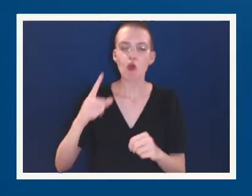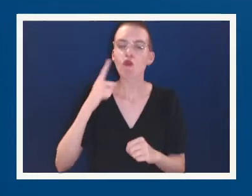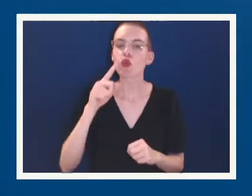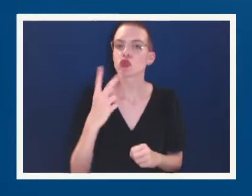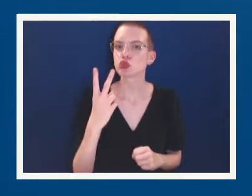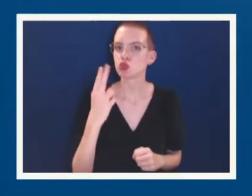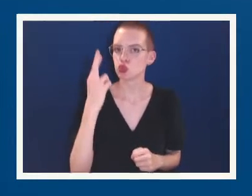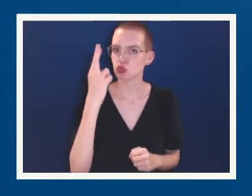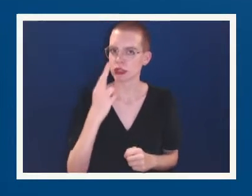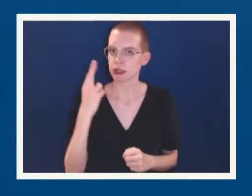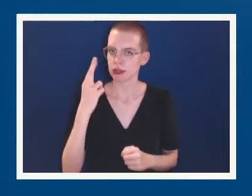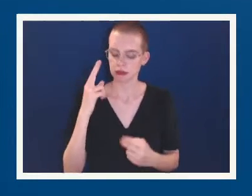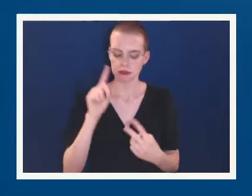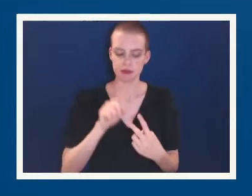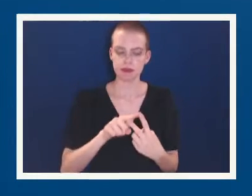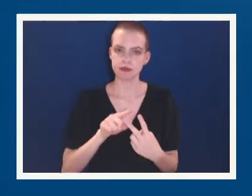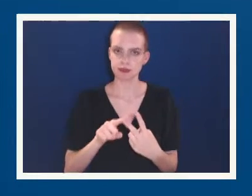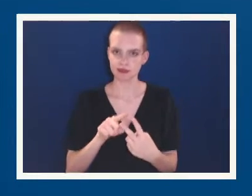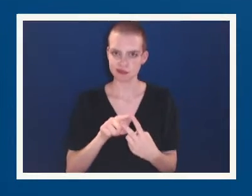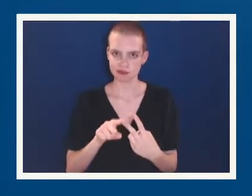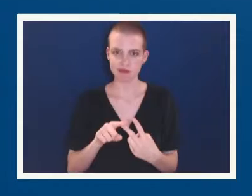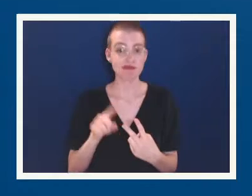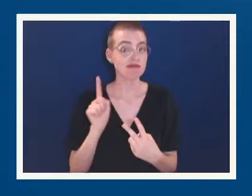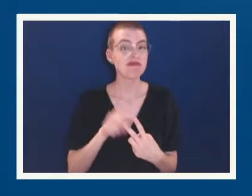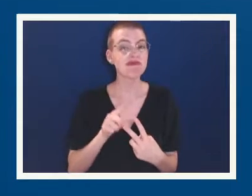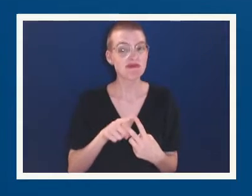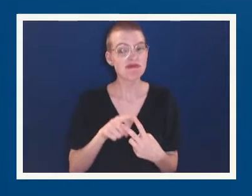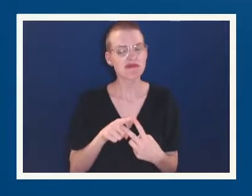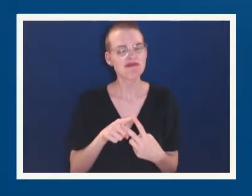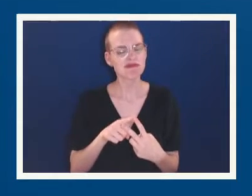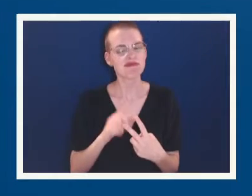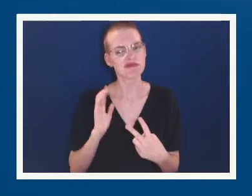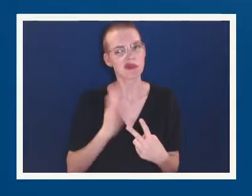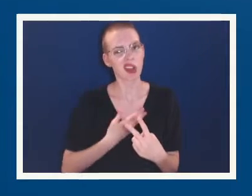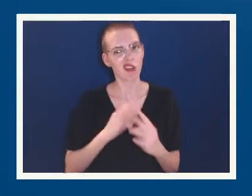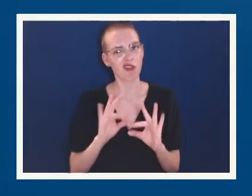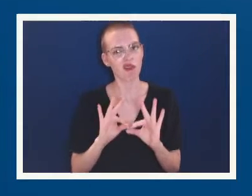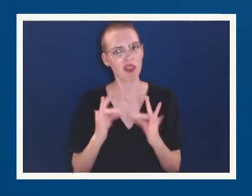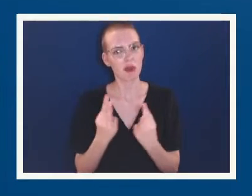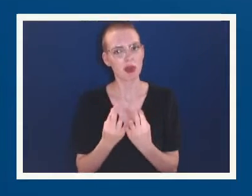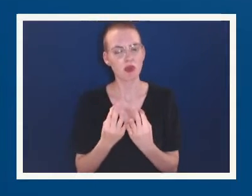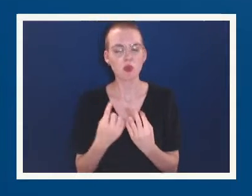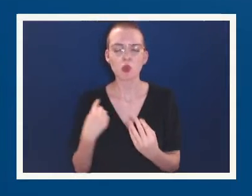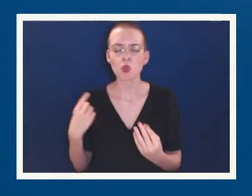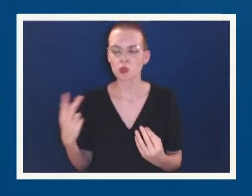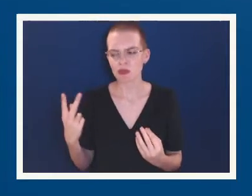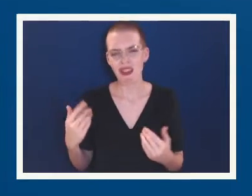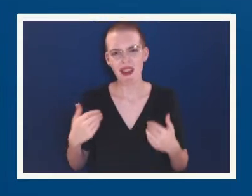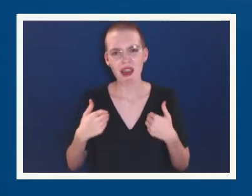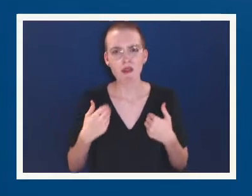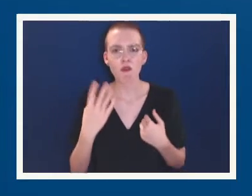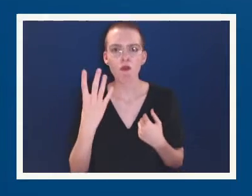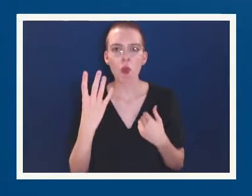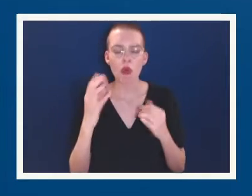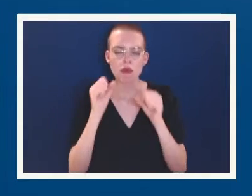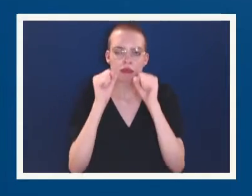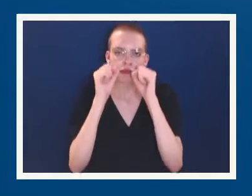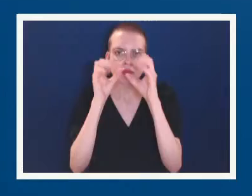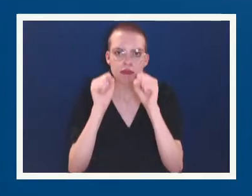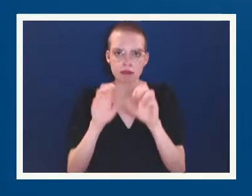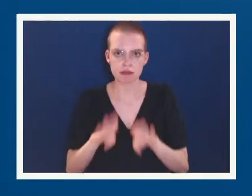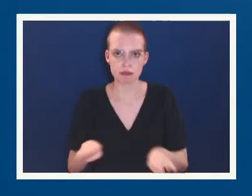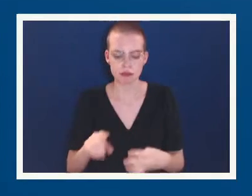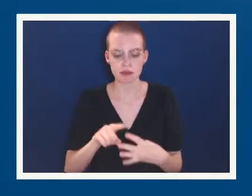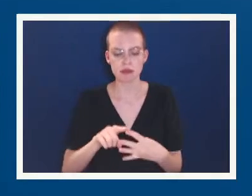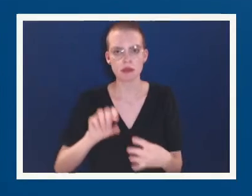is because of our family. We are blessed with 4 amazing children. Their names are Sophia,